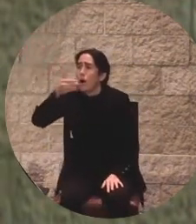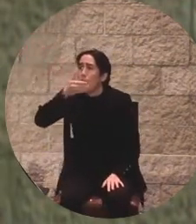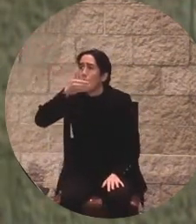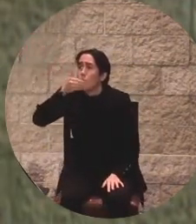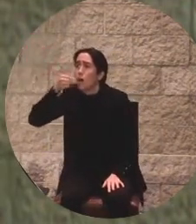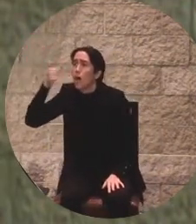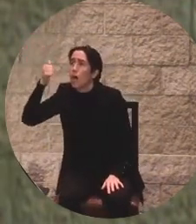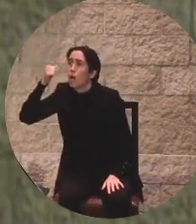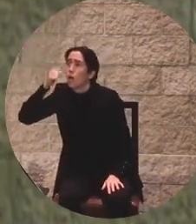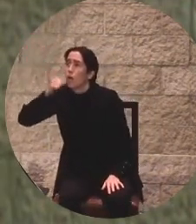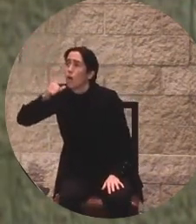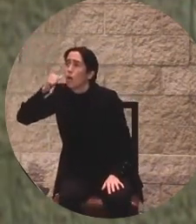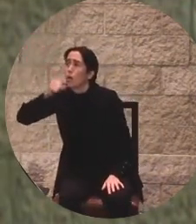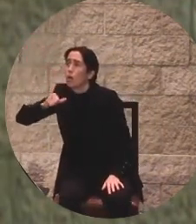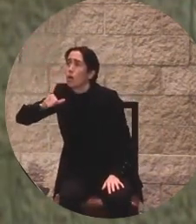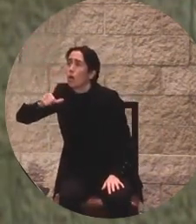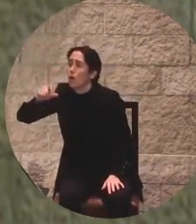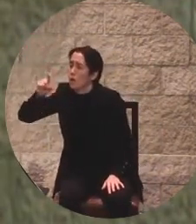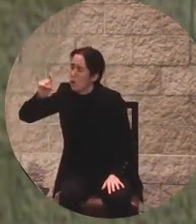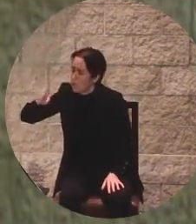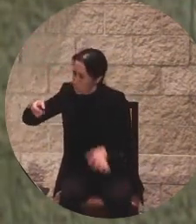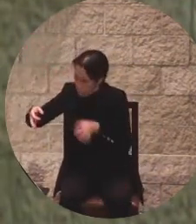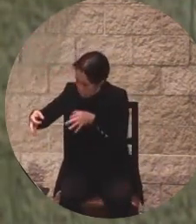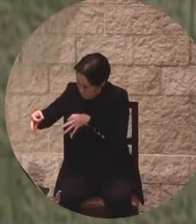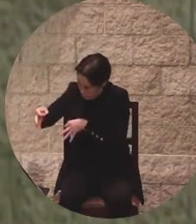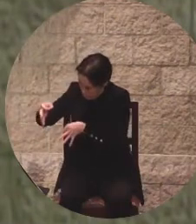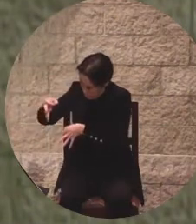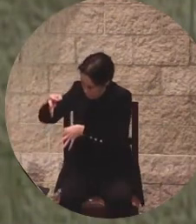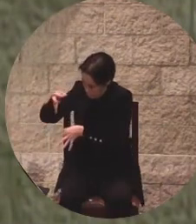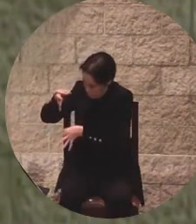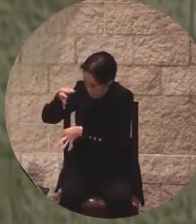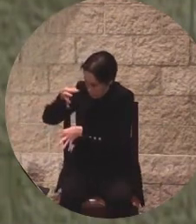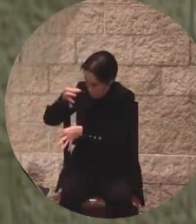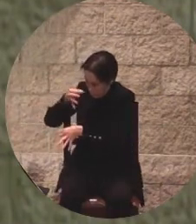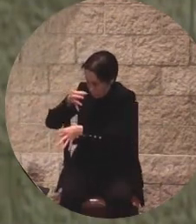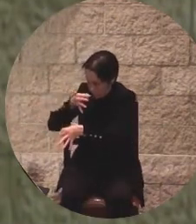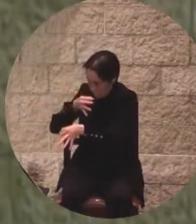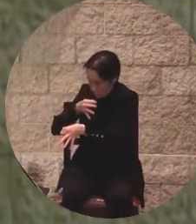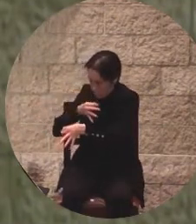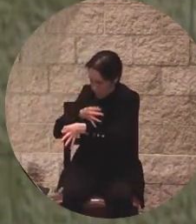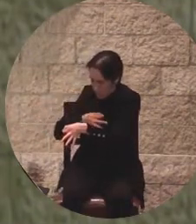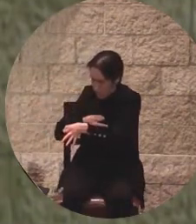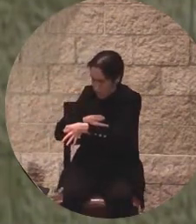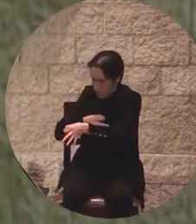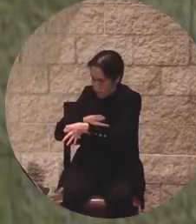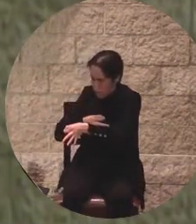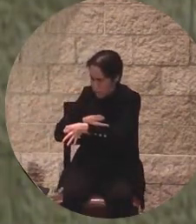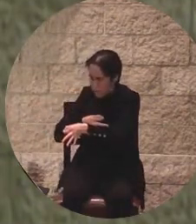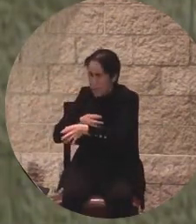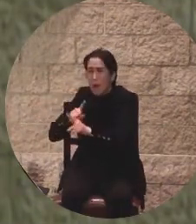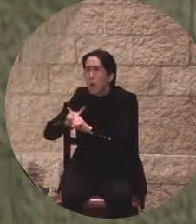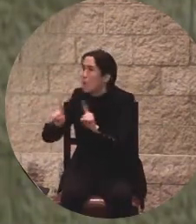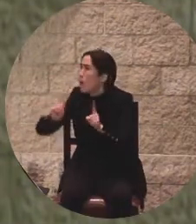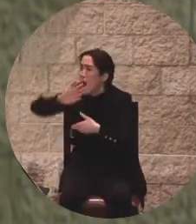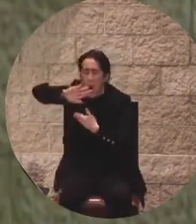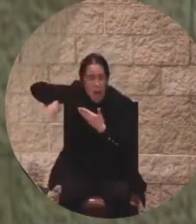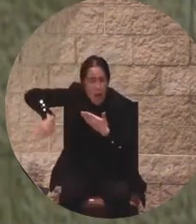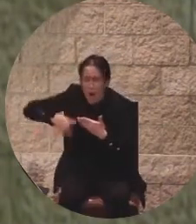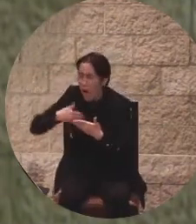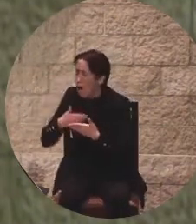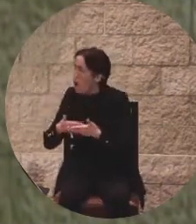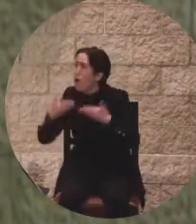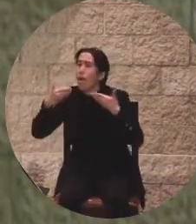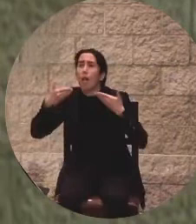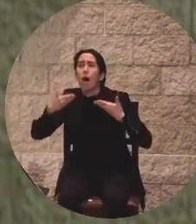wiser one should have had my place, but